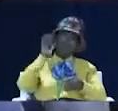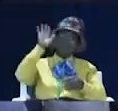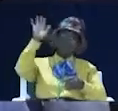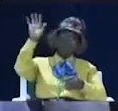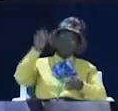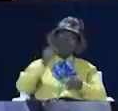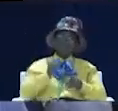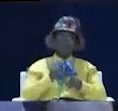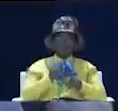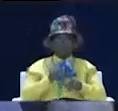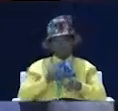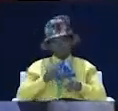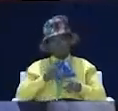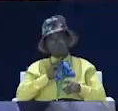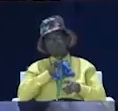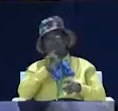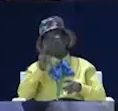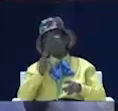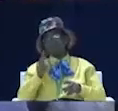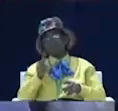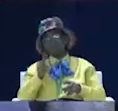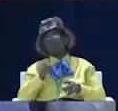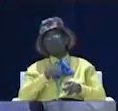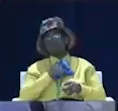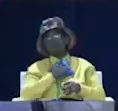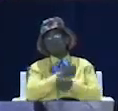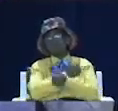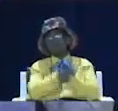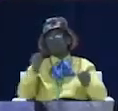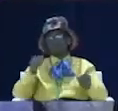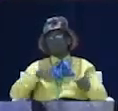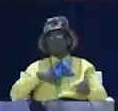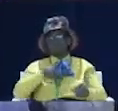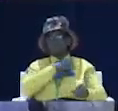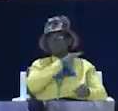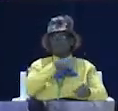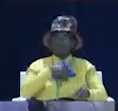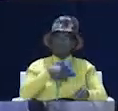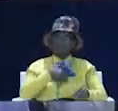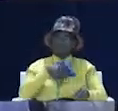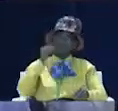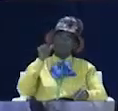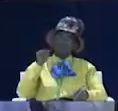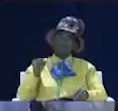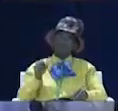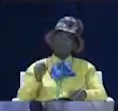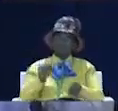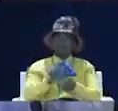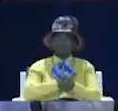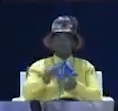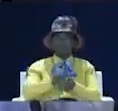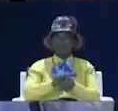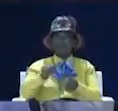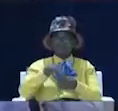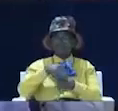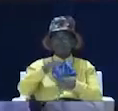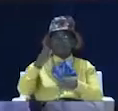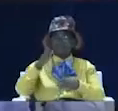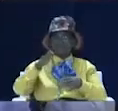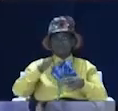soul. Wash away my sins. And I will obey you. Whatever you say, that's what I will